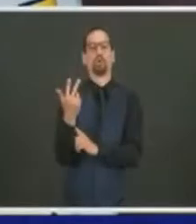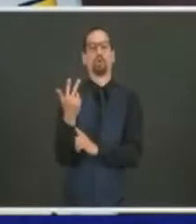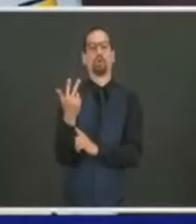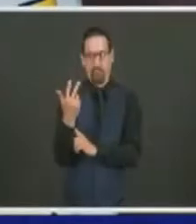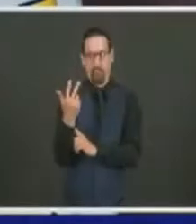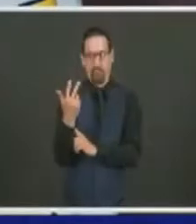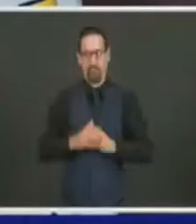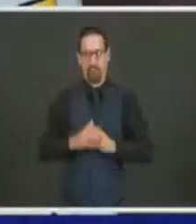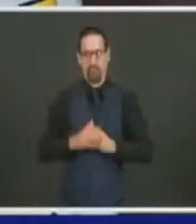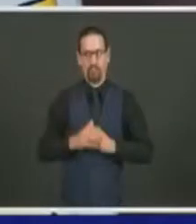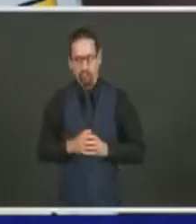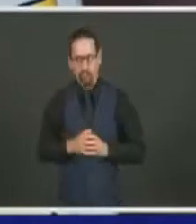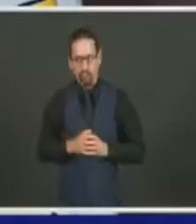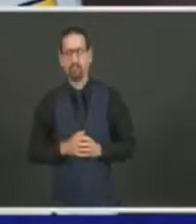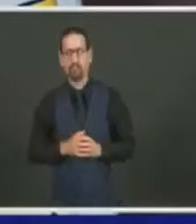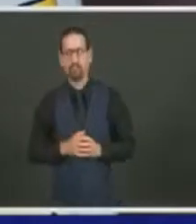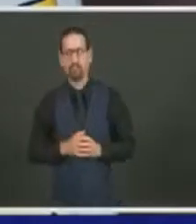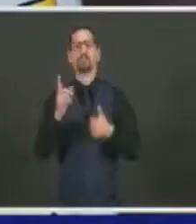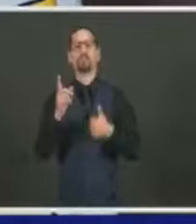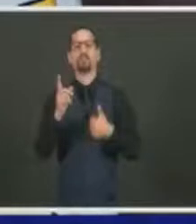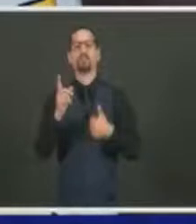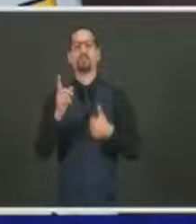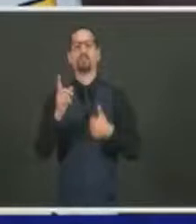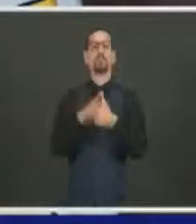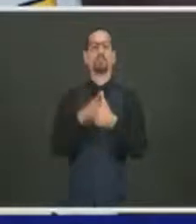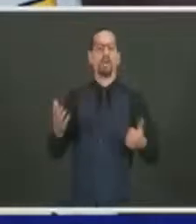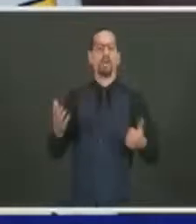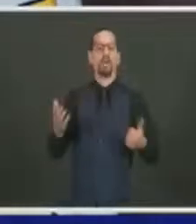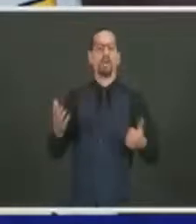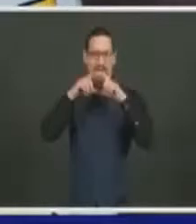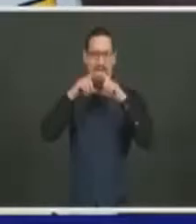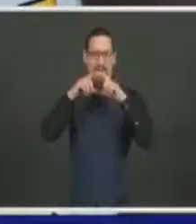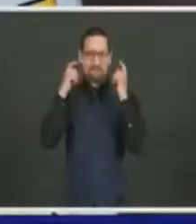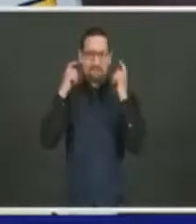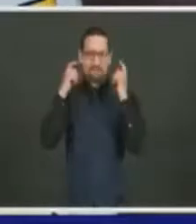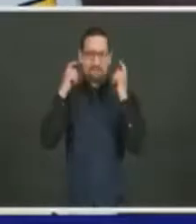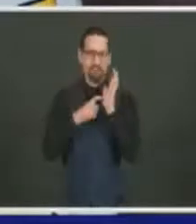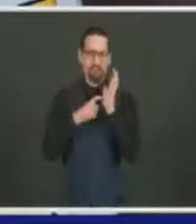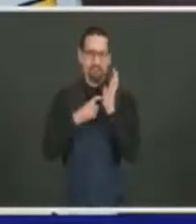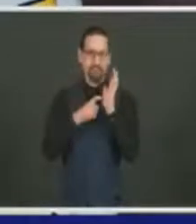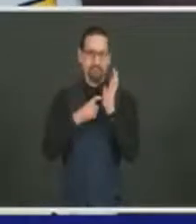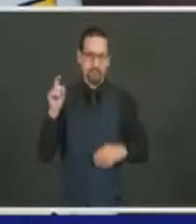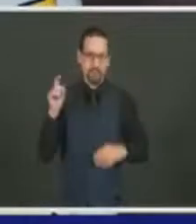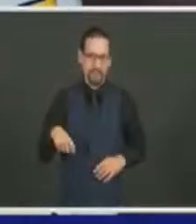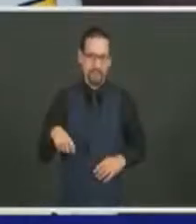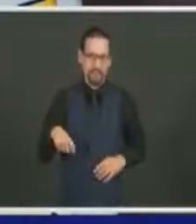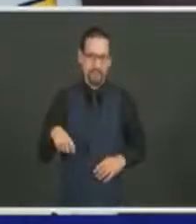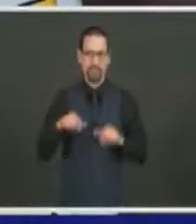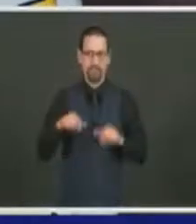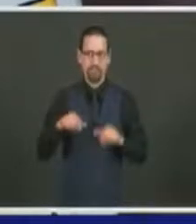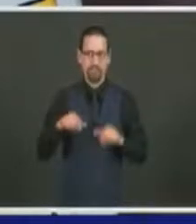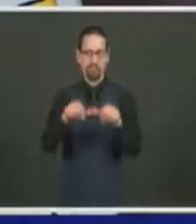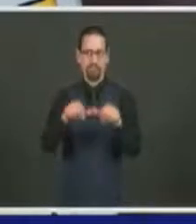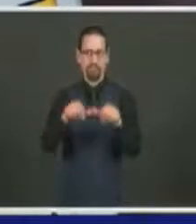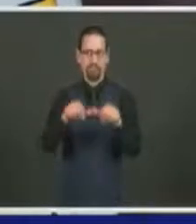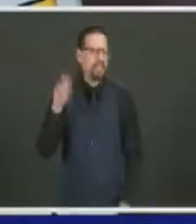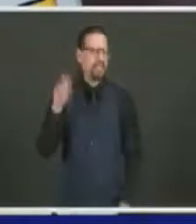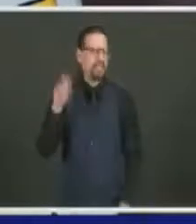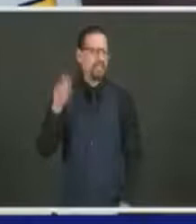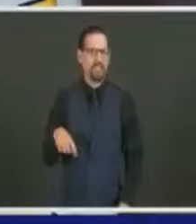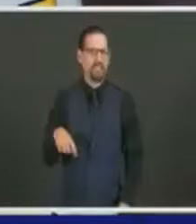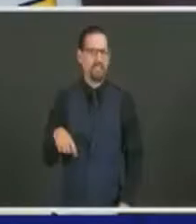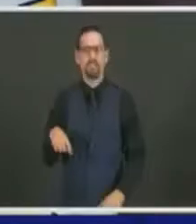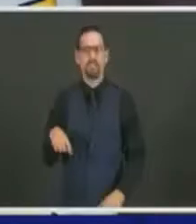3rd. Number one, face coverings. As I've already said, when you leave your house, take